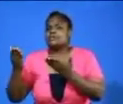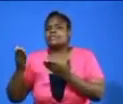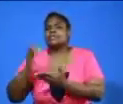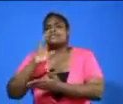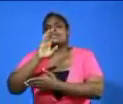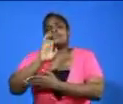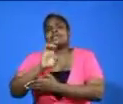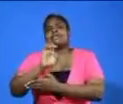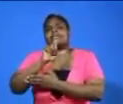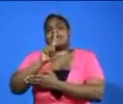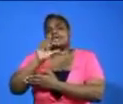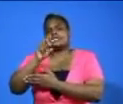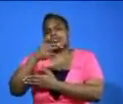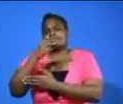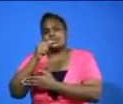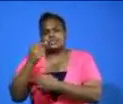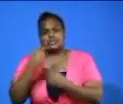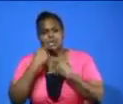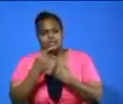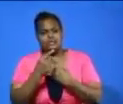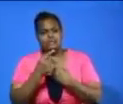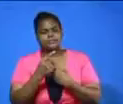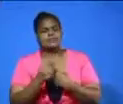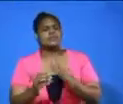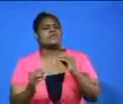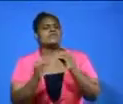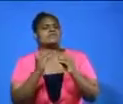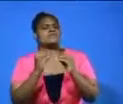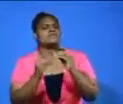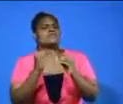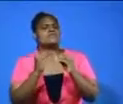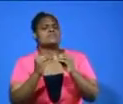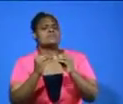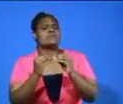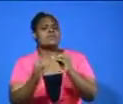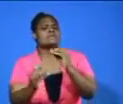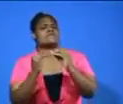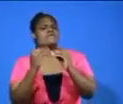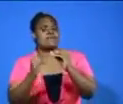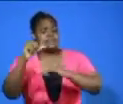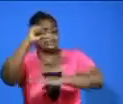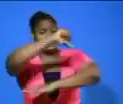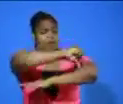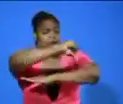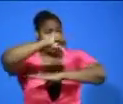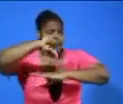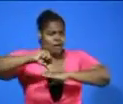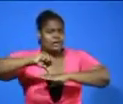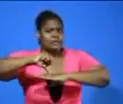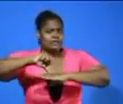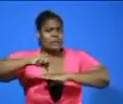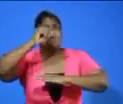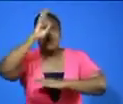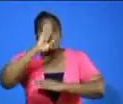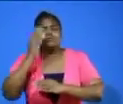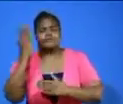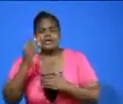"Repair the altar of God." What did he say? He said, "Repair the altar of